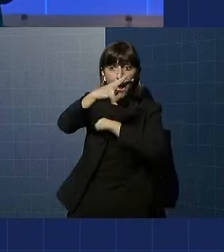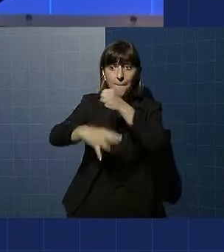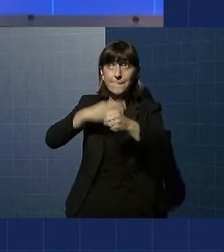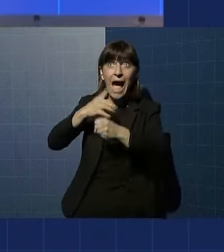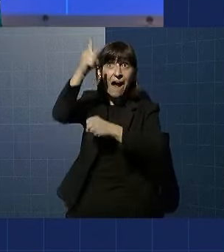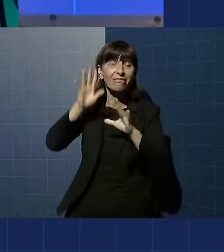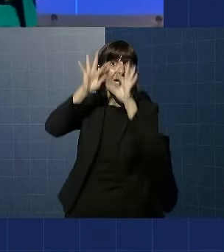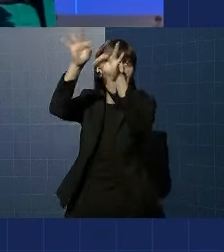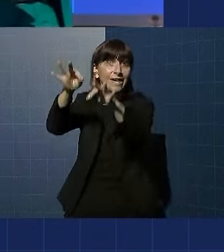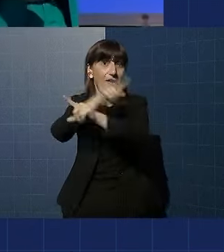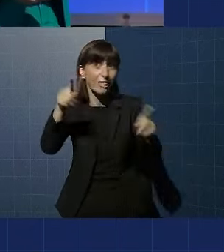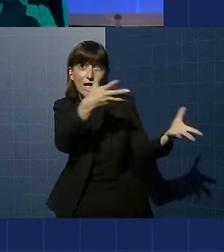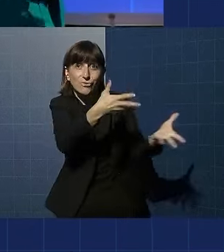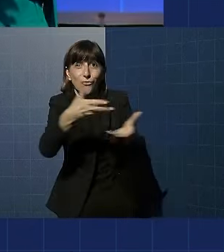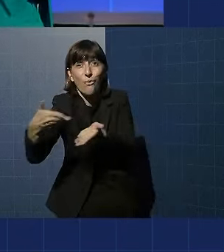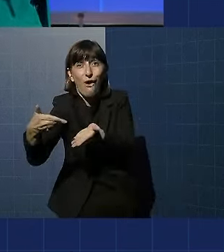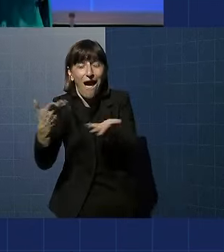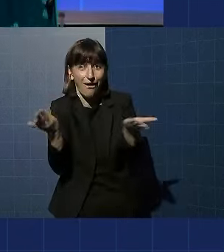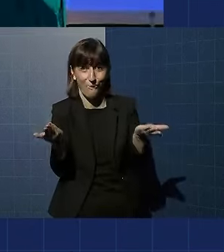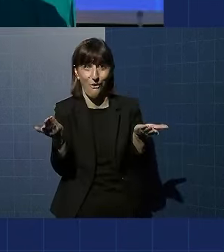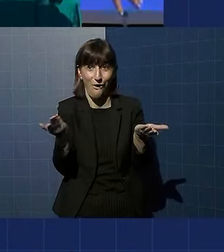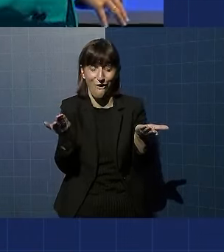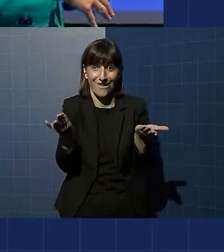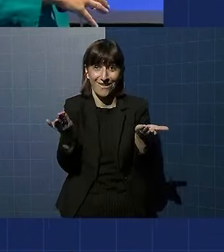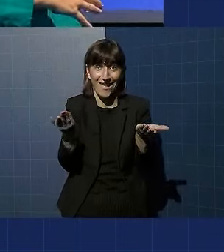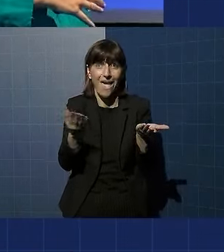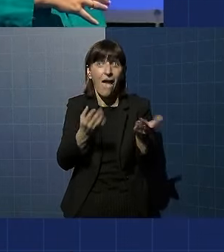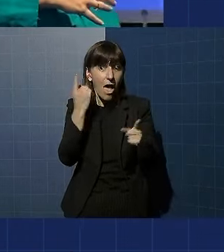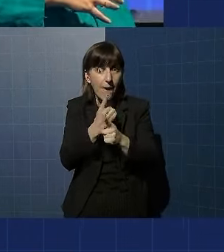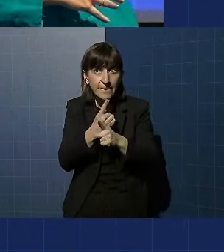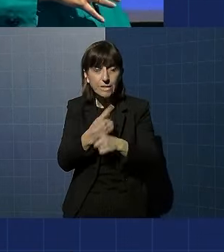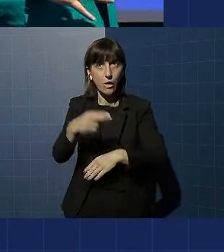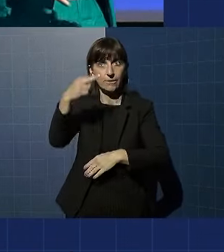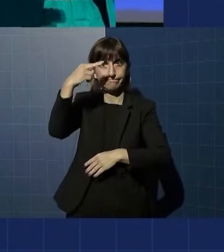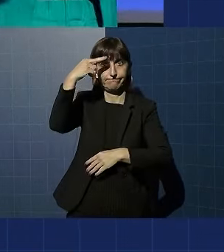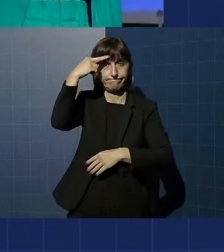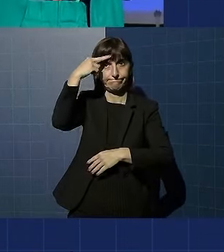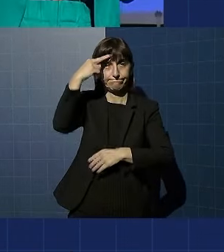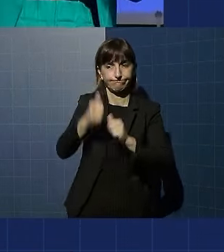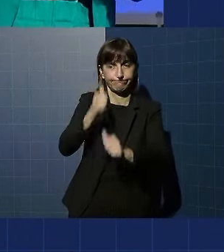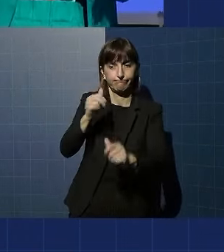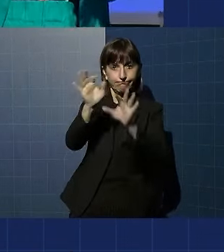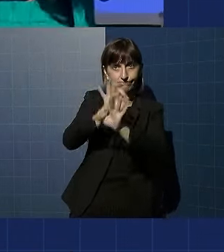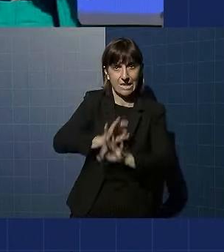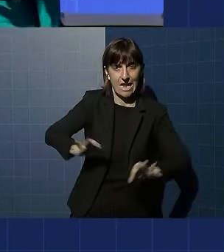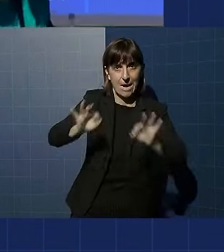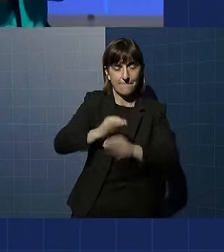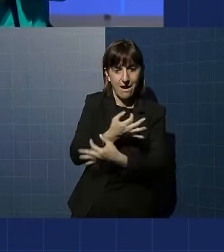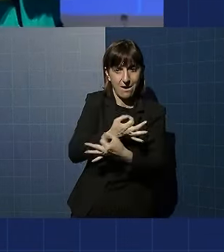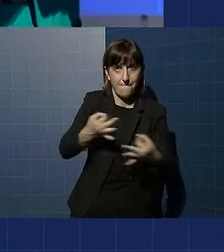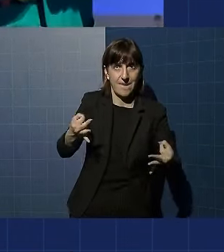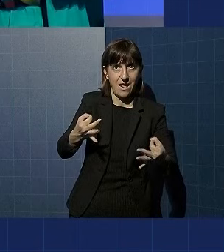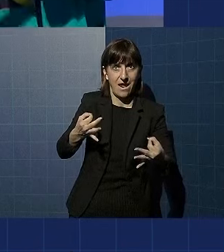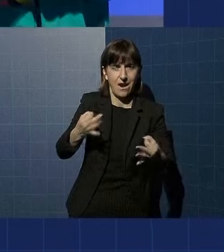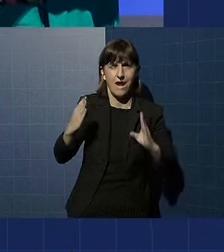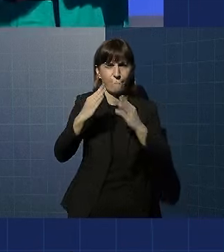for and we need to try and prepare for. And then you can see on the site, there's a whole range of other things that are